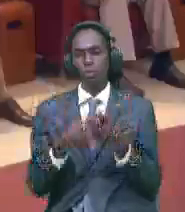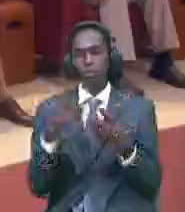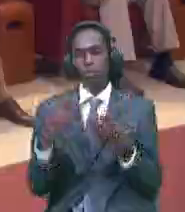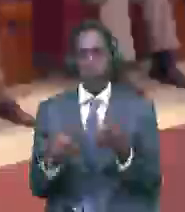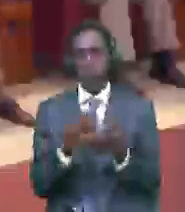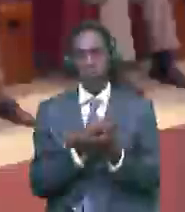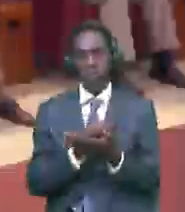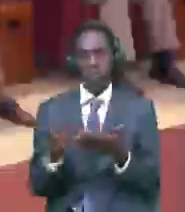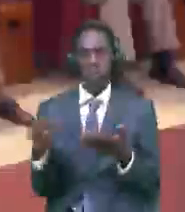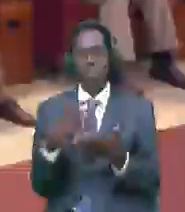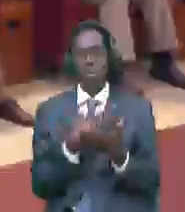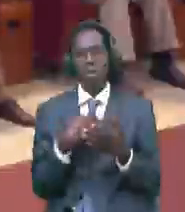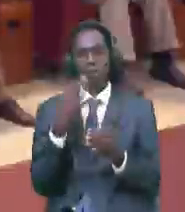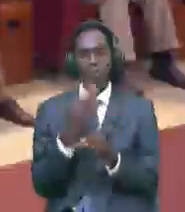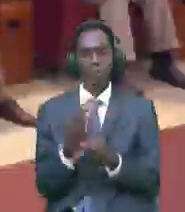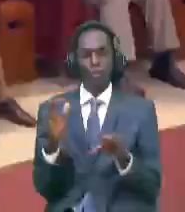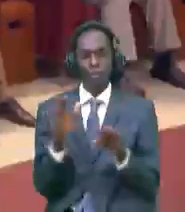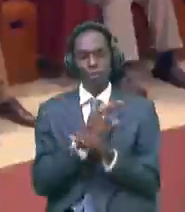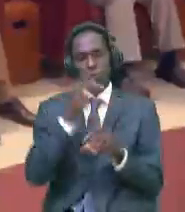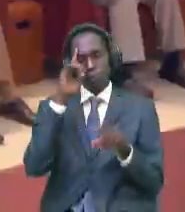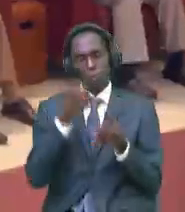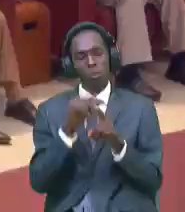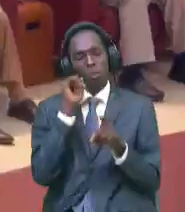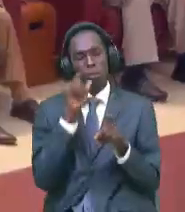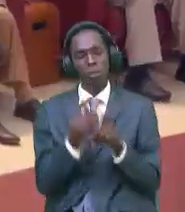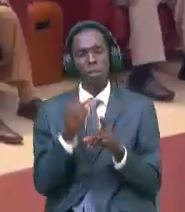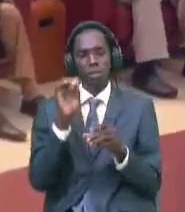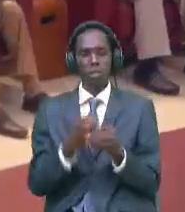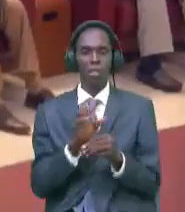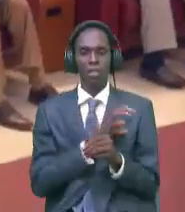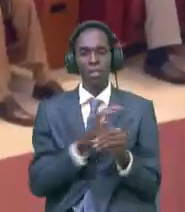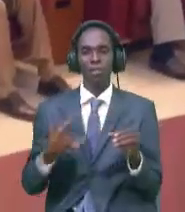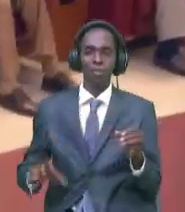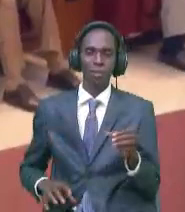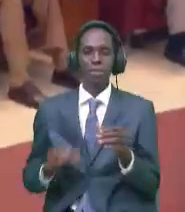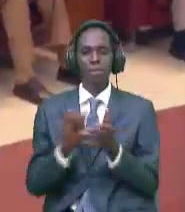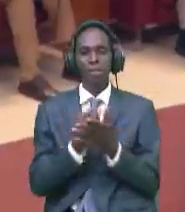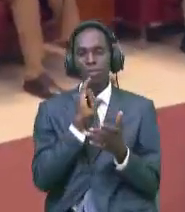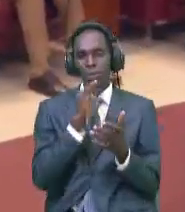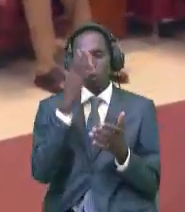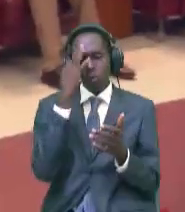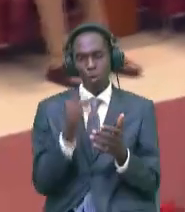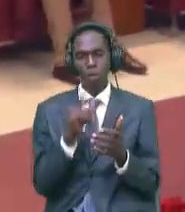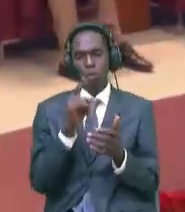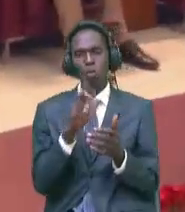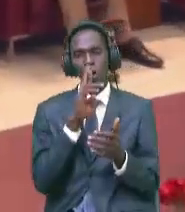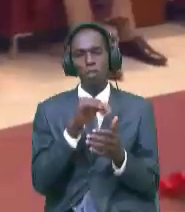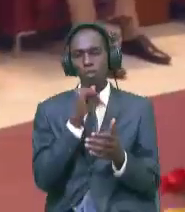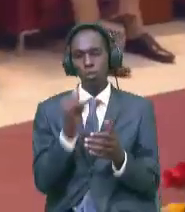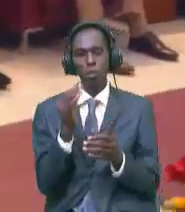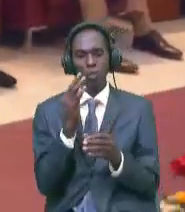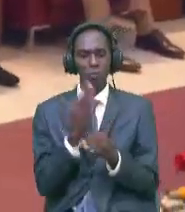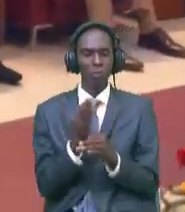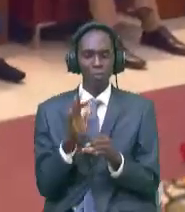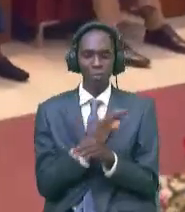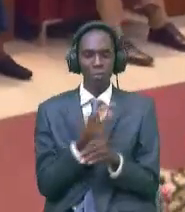in Christ. Those who are unfaithful to Christ, they're not saints. Those who are unfaithful to the teaching of Christ, they